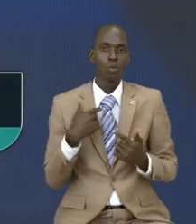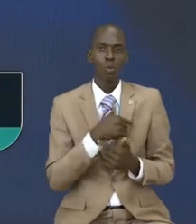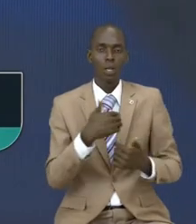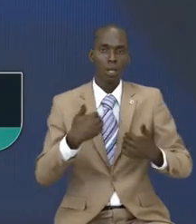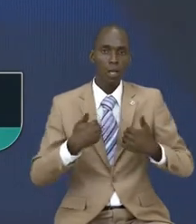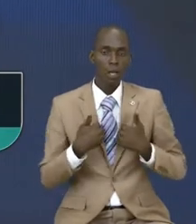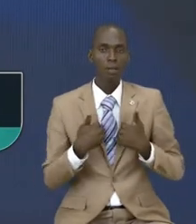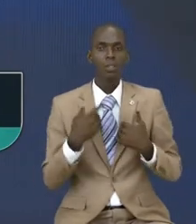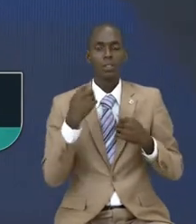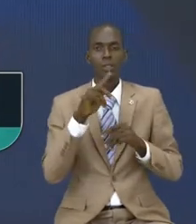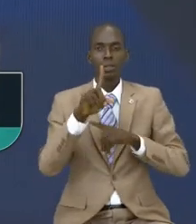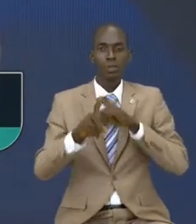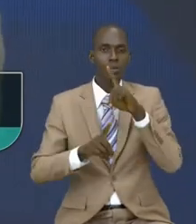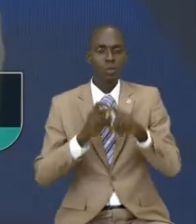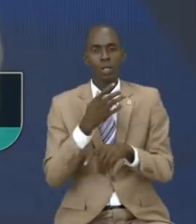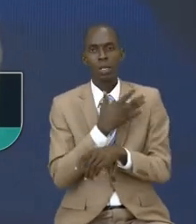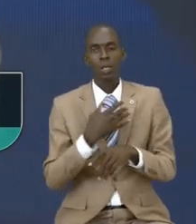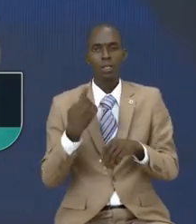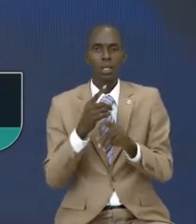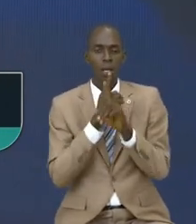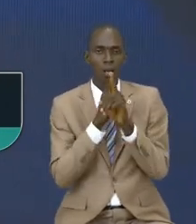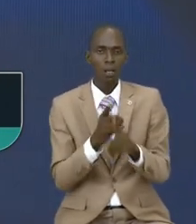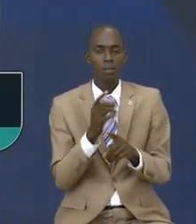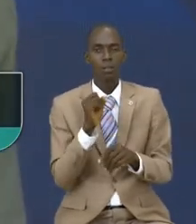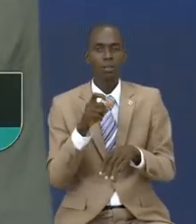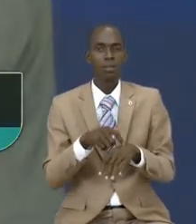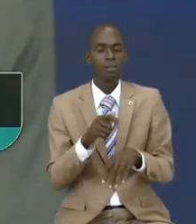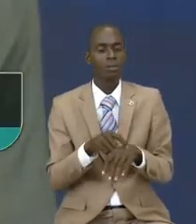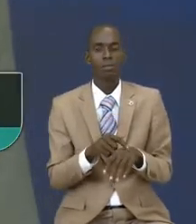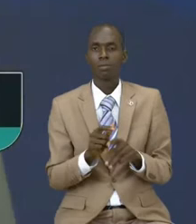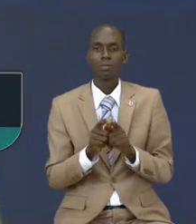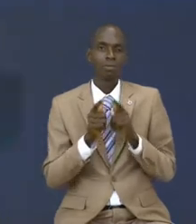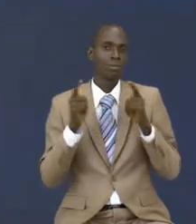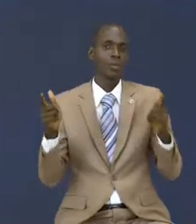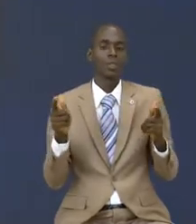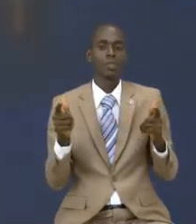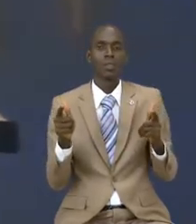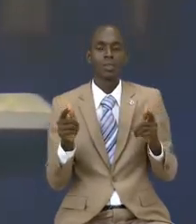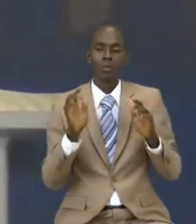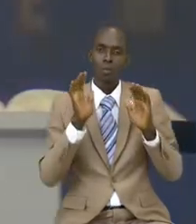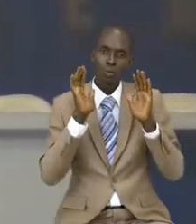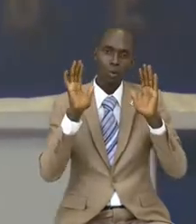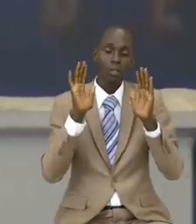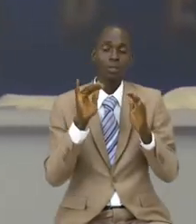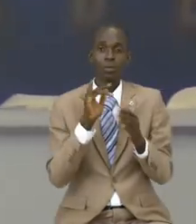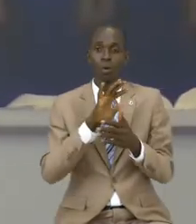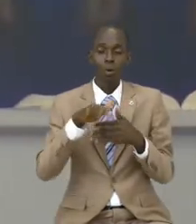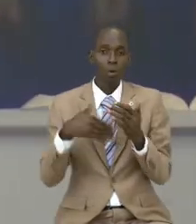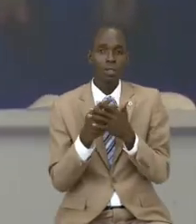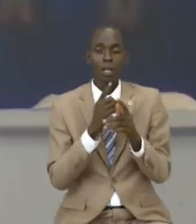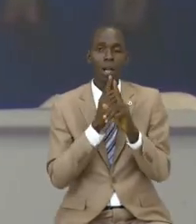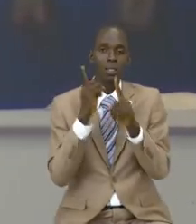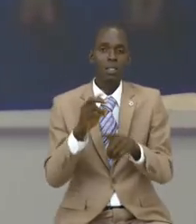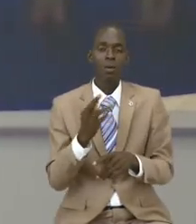the questions and the answers, my, those answers were great. And I